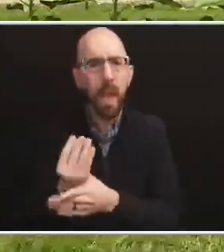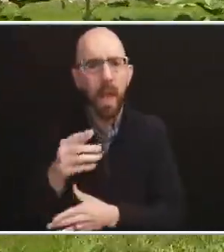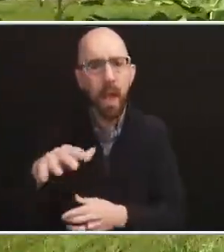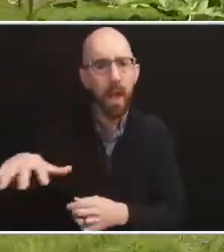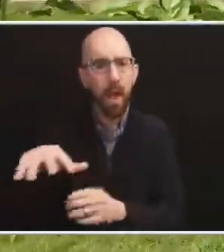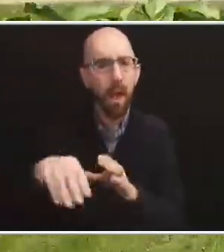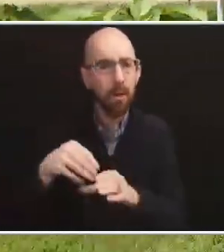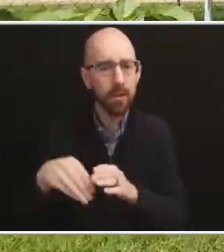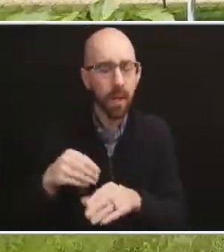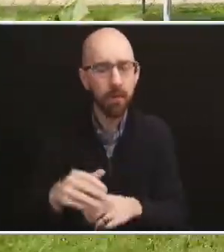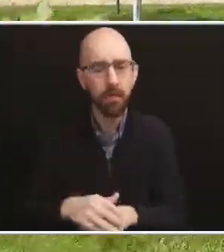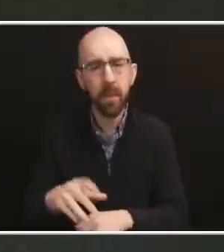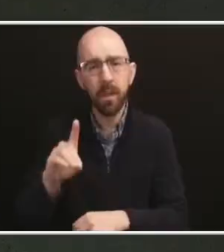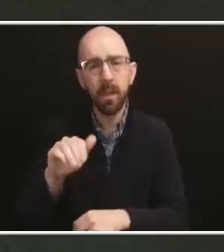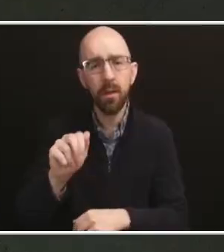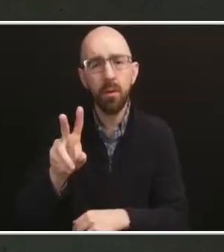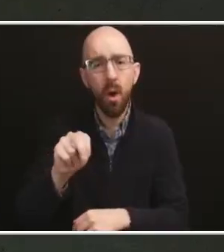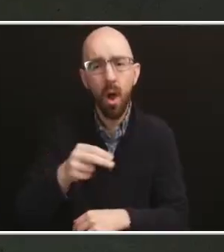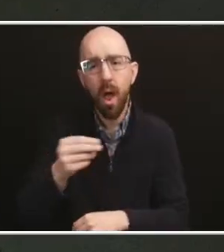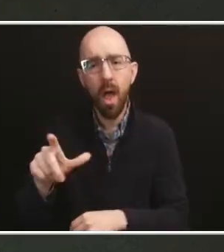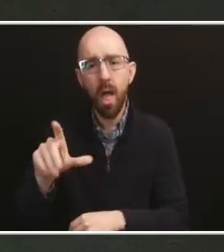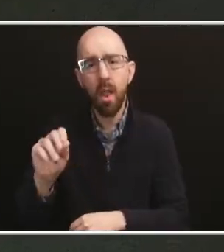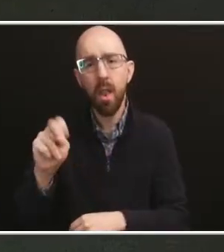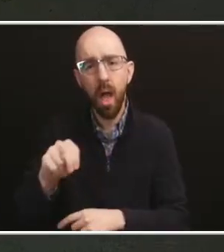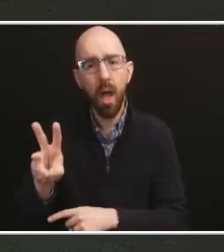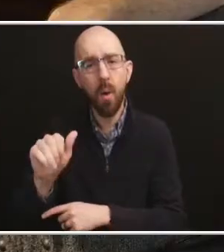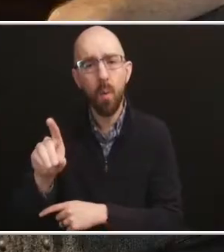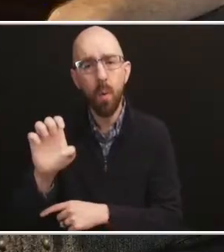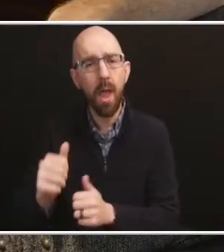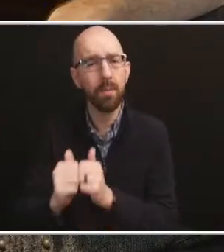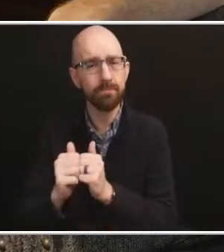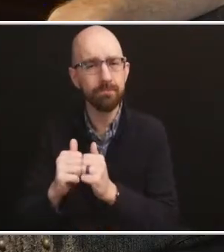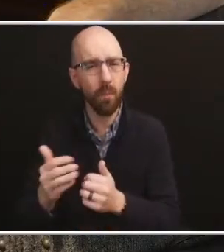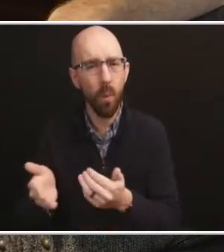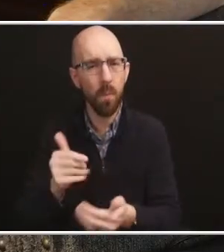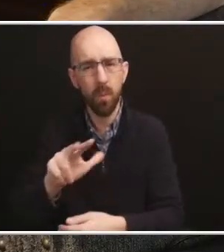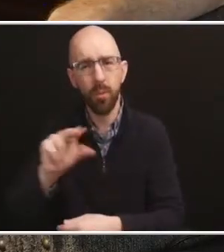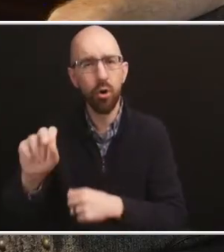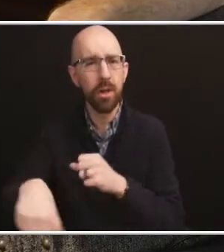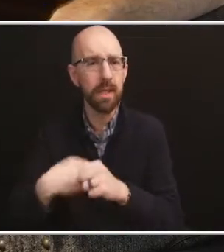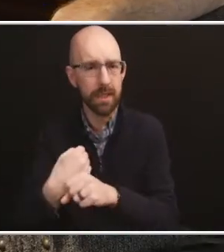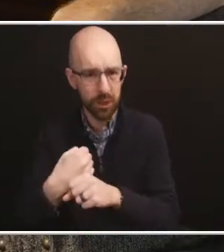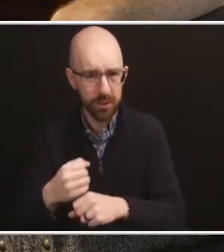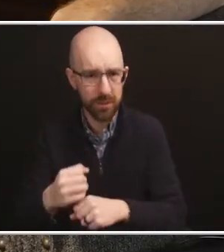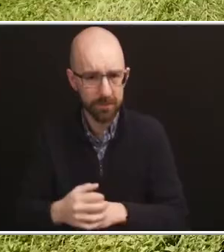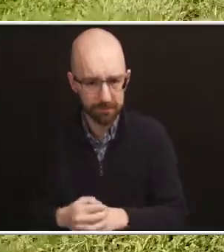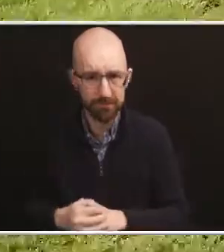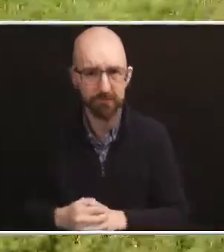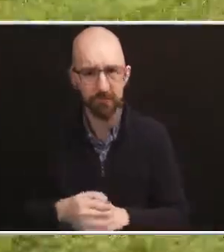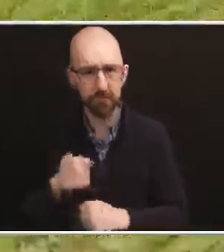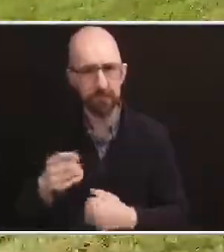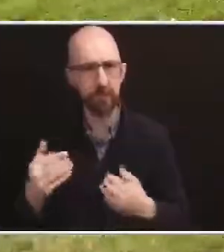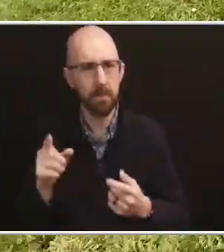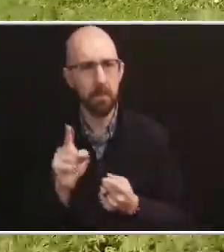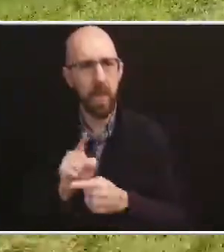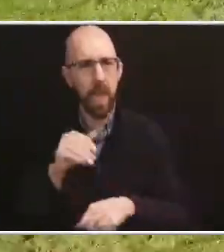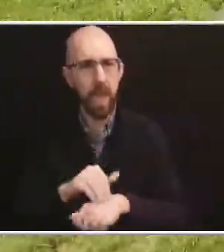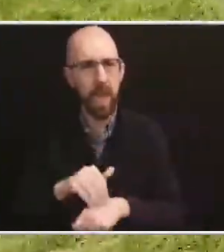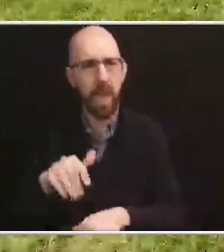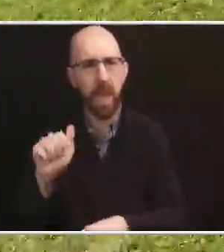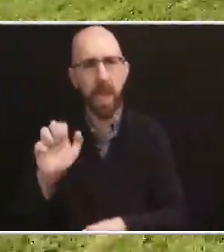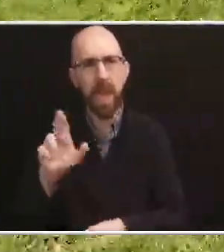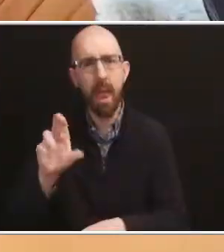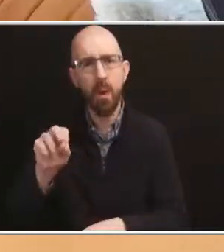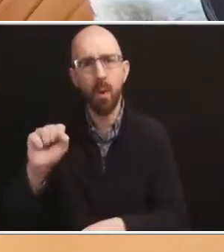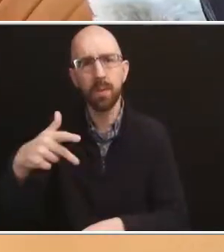and Lon Wade have been together for nearly 3 decades. We met at Lee Aerospace. We worked together,